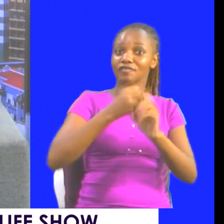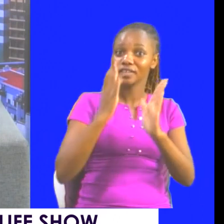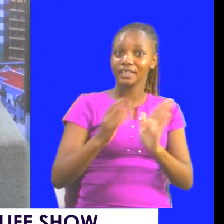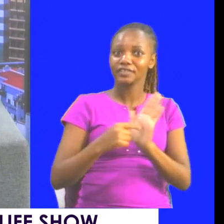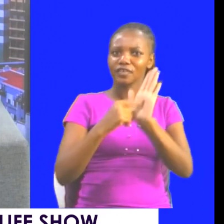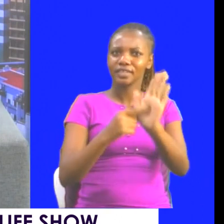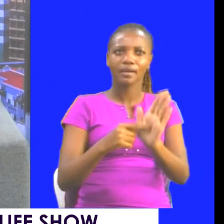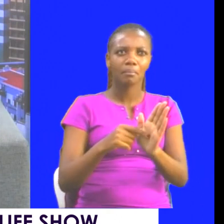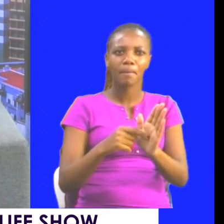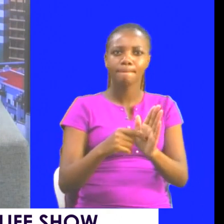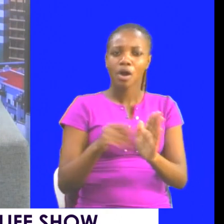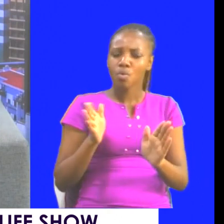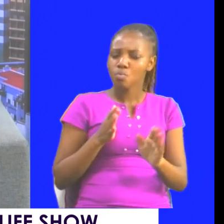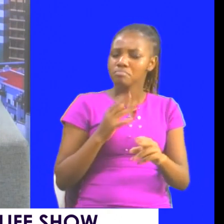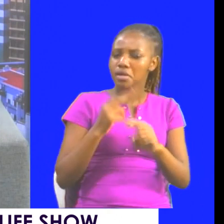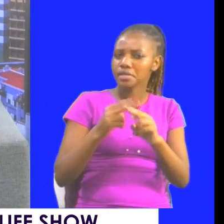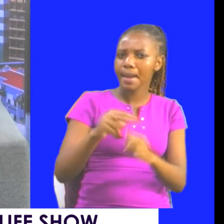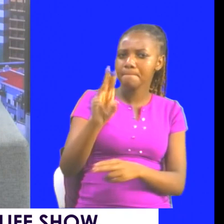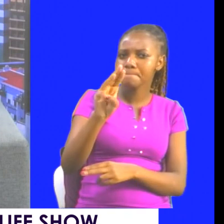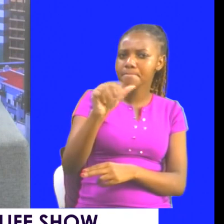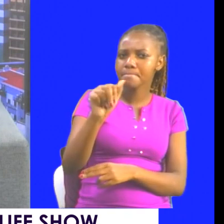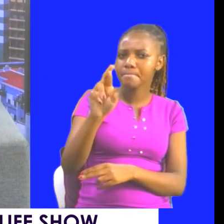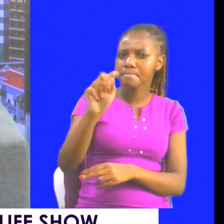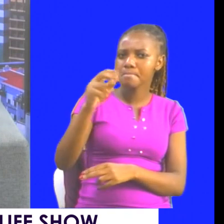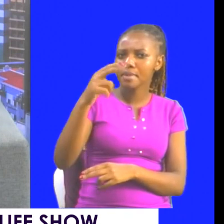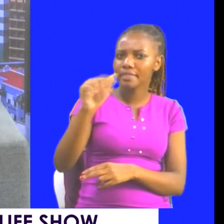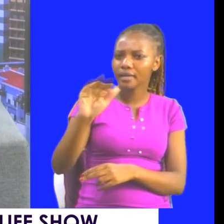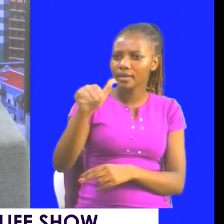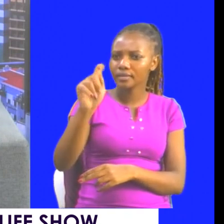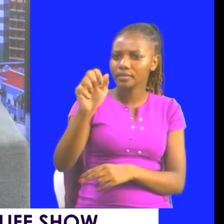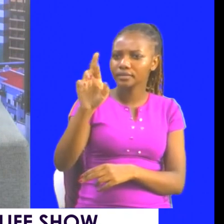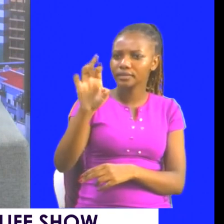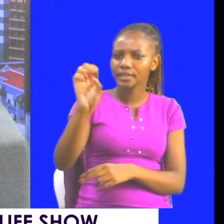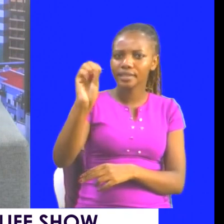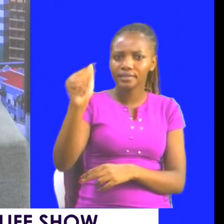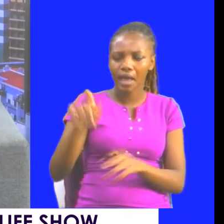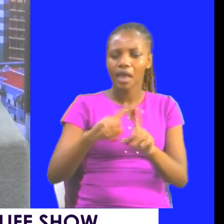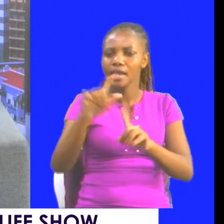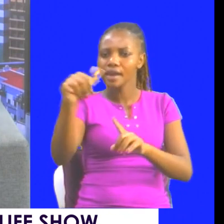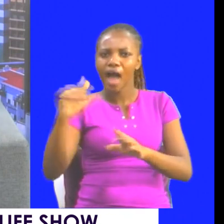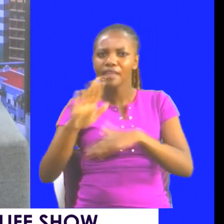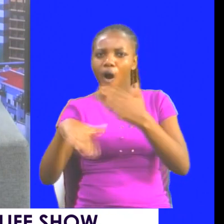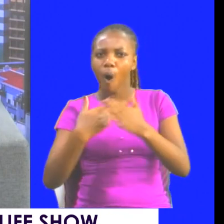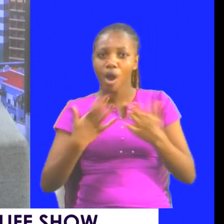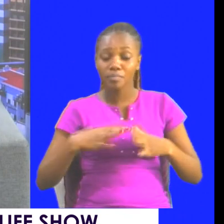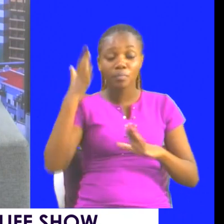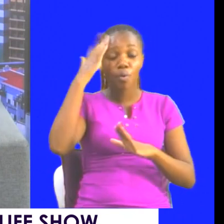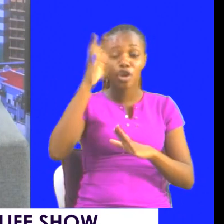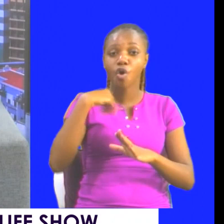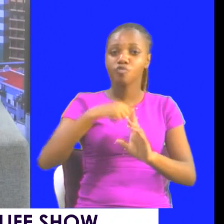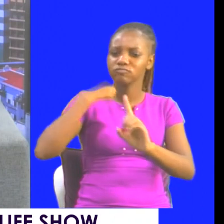Mother Teresa and Mandela and Mahatma Gandhi. All these people, the names that we know,